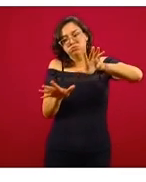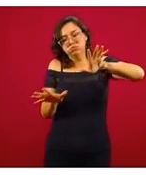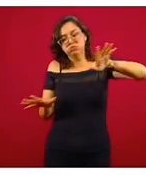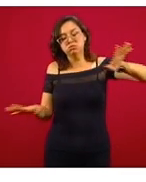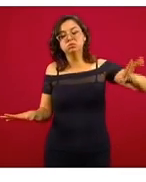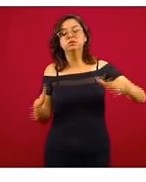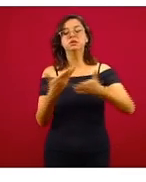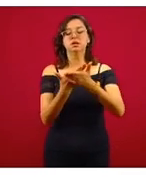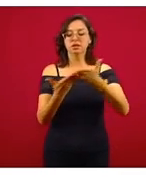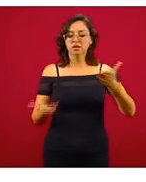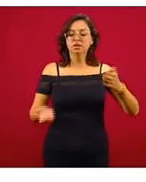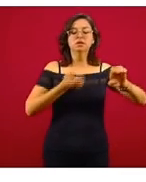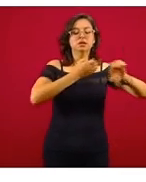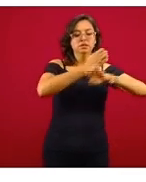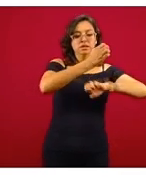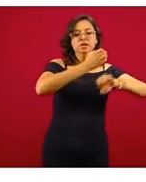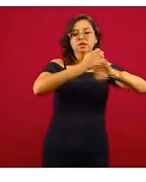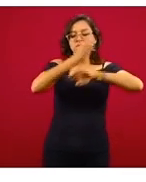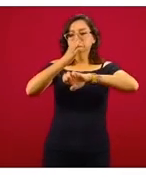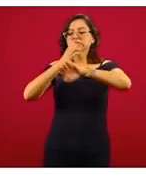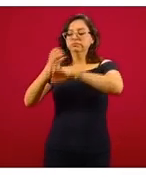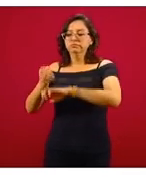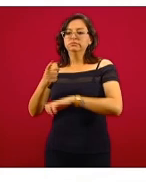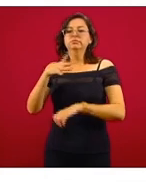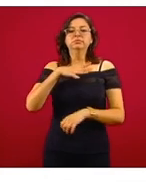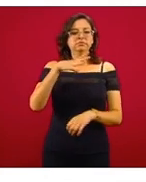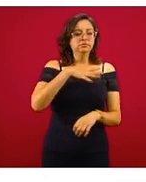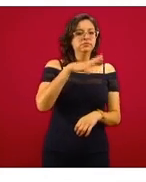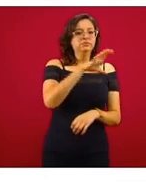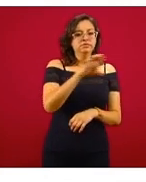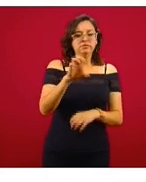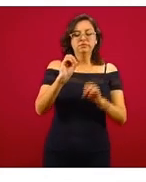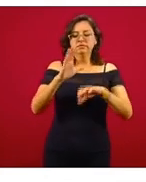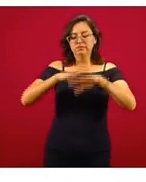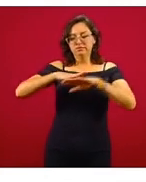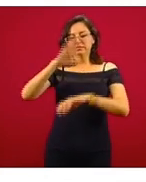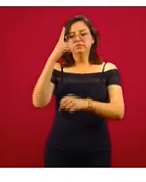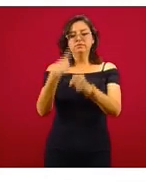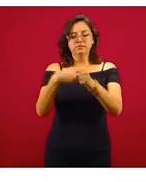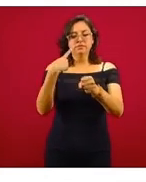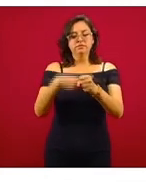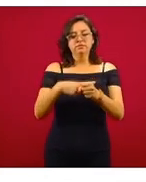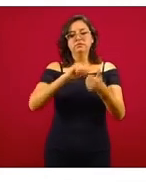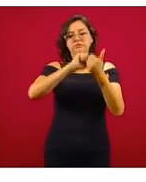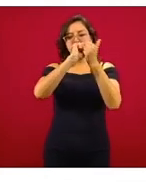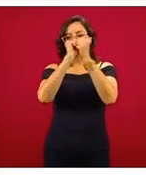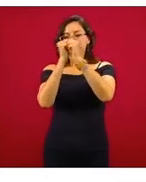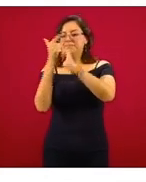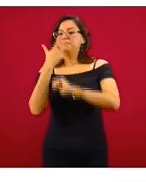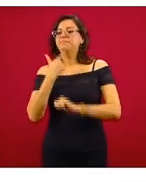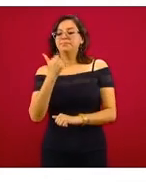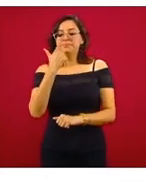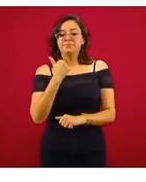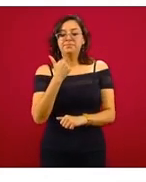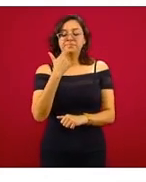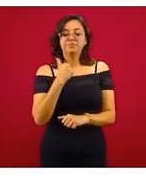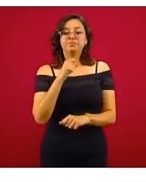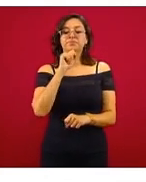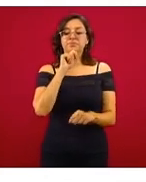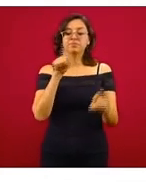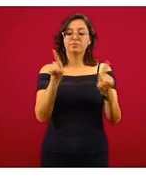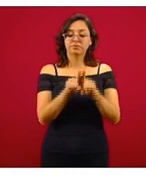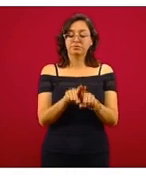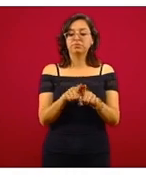course, now we have a lot of states that have at least 500 cases or more, and that is why